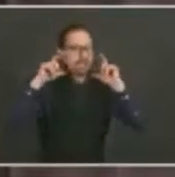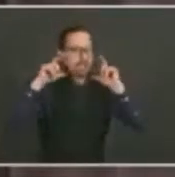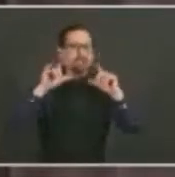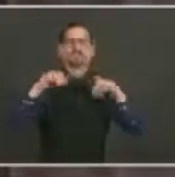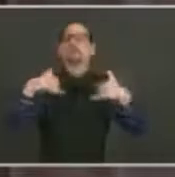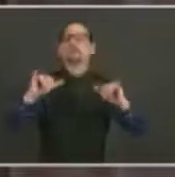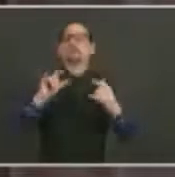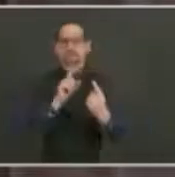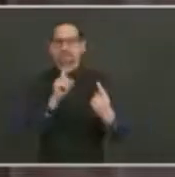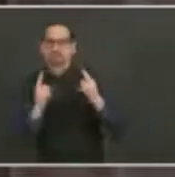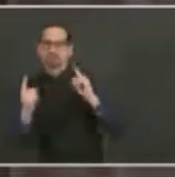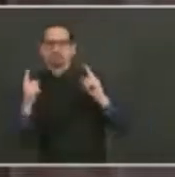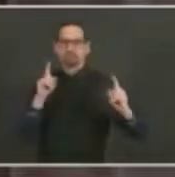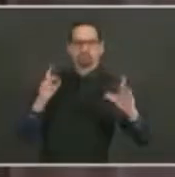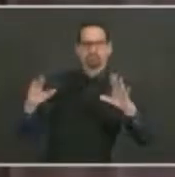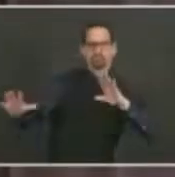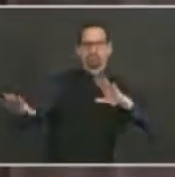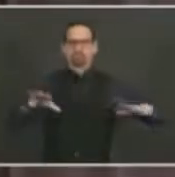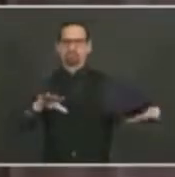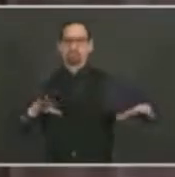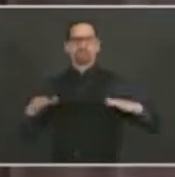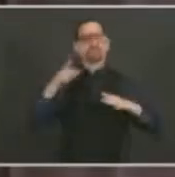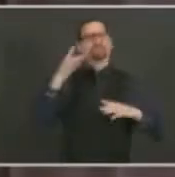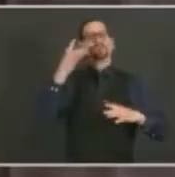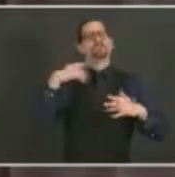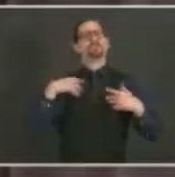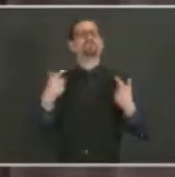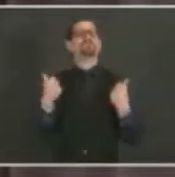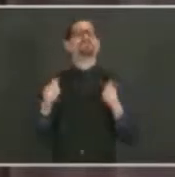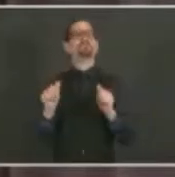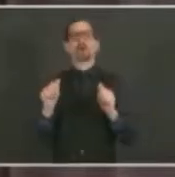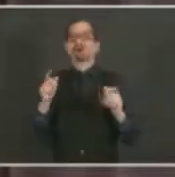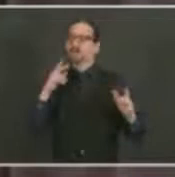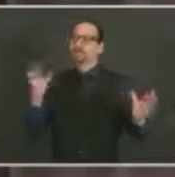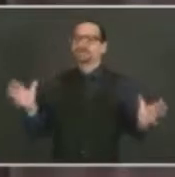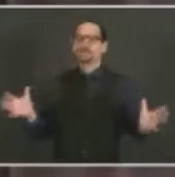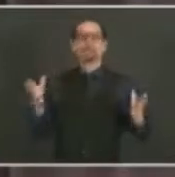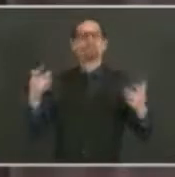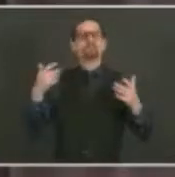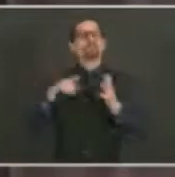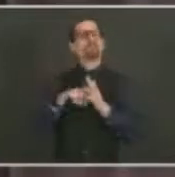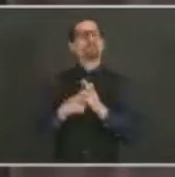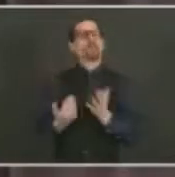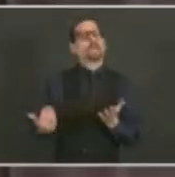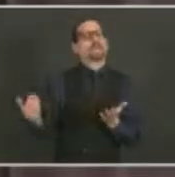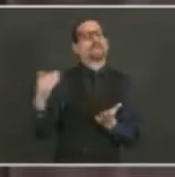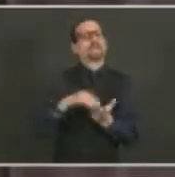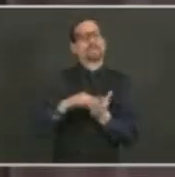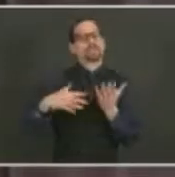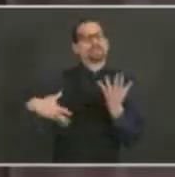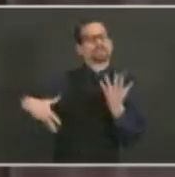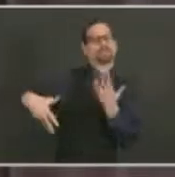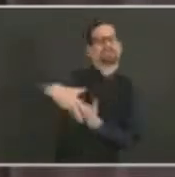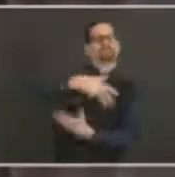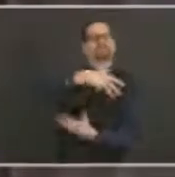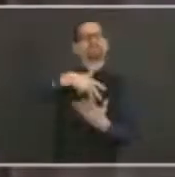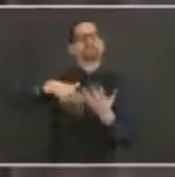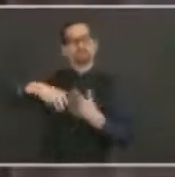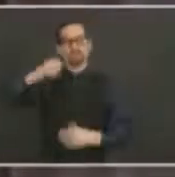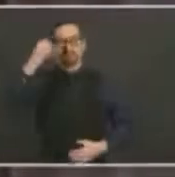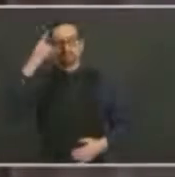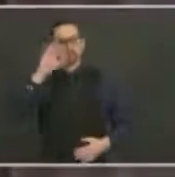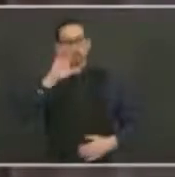this extent of socializing. For socializing that happens outdoors, your household can socialize with 2